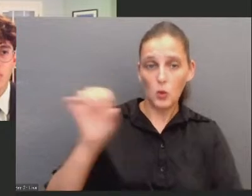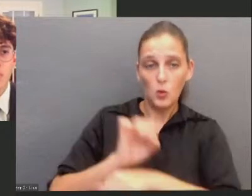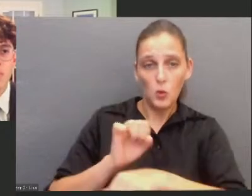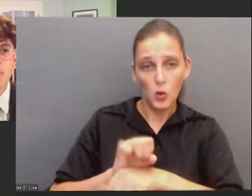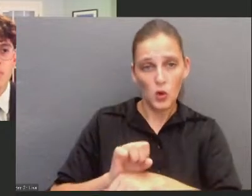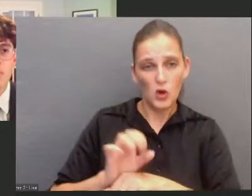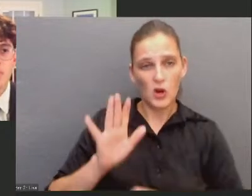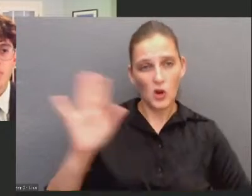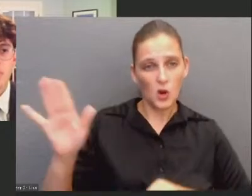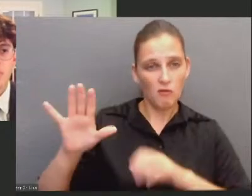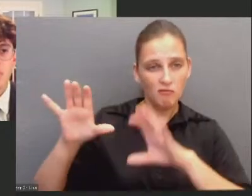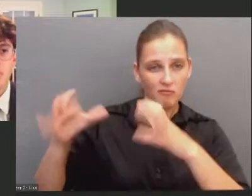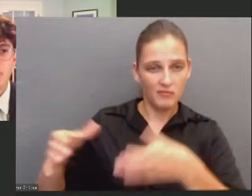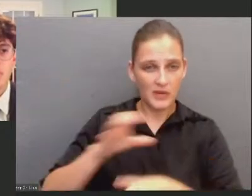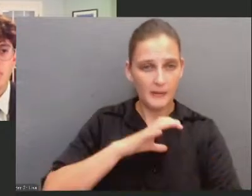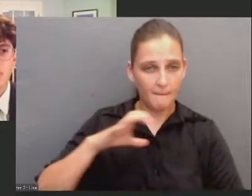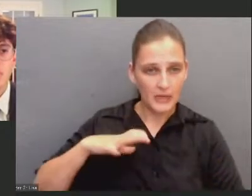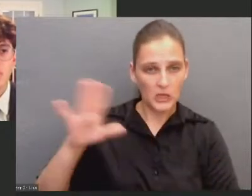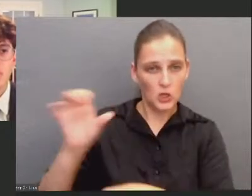the HHS staff.